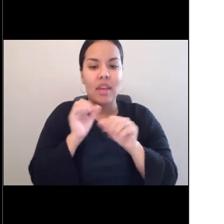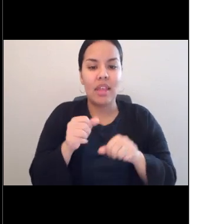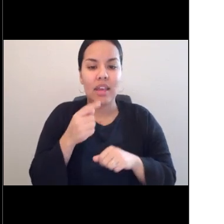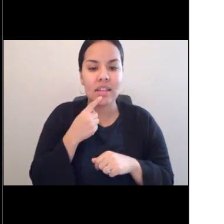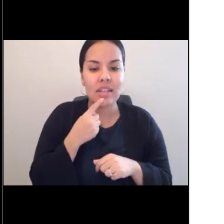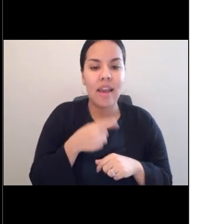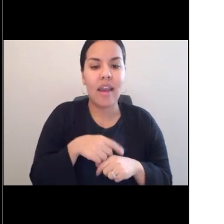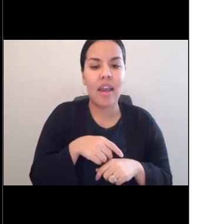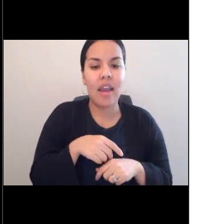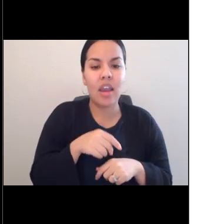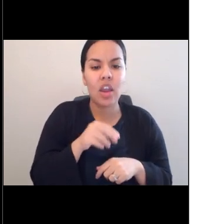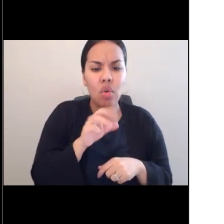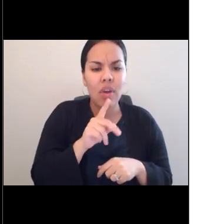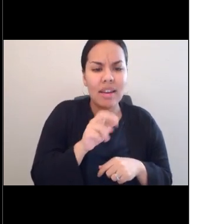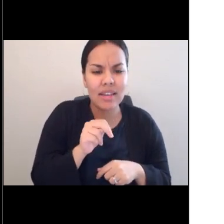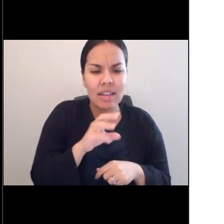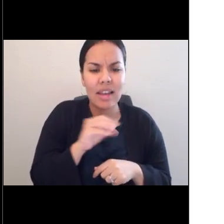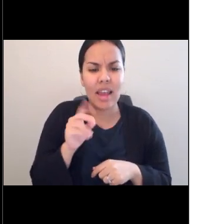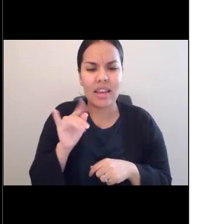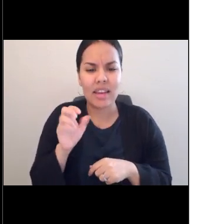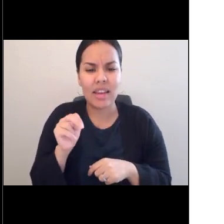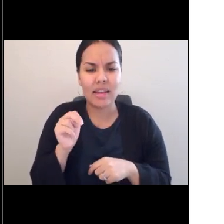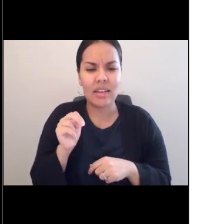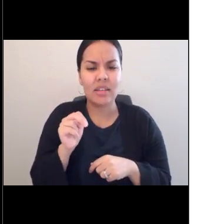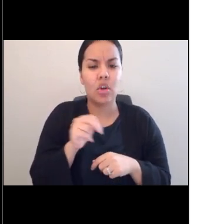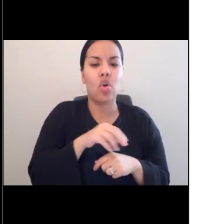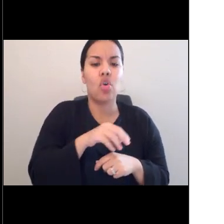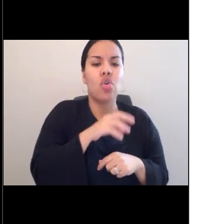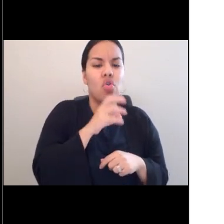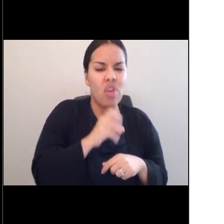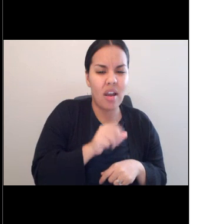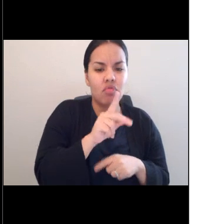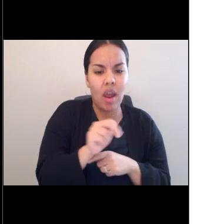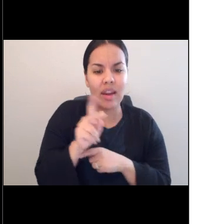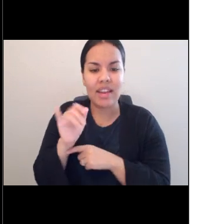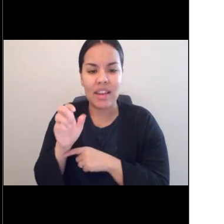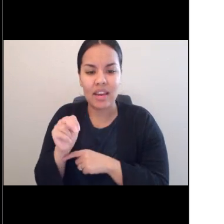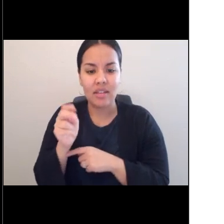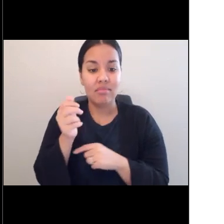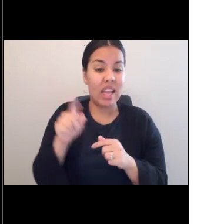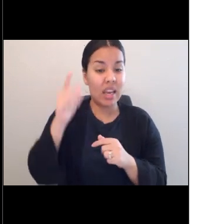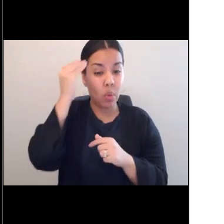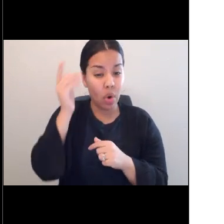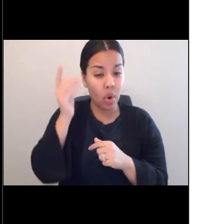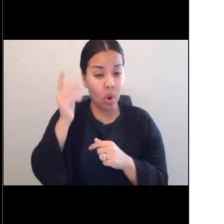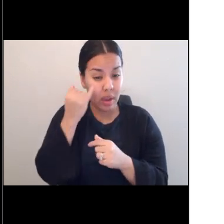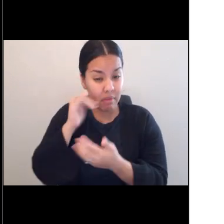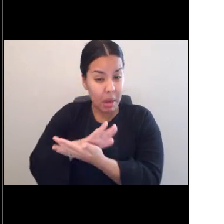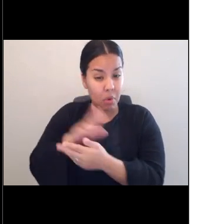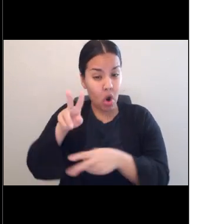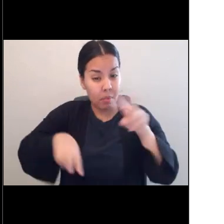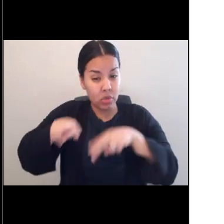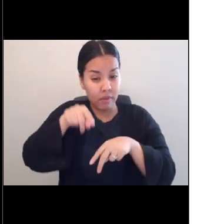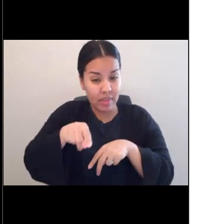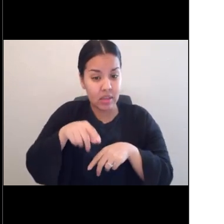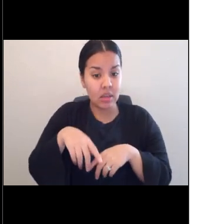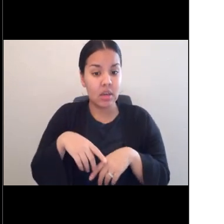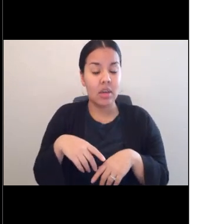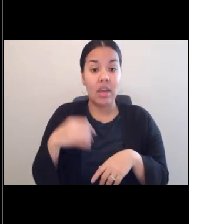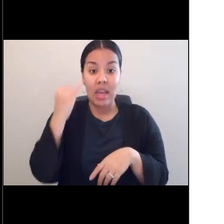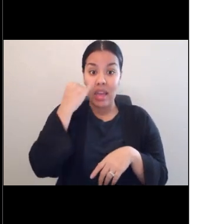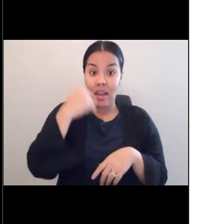kitten. Does anyone know where there is a paper where this has been observed? If I have an idea and don't know a citation for it, Linguist